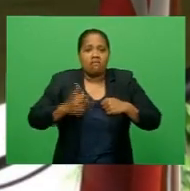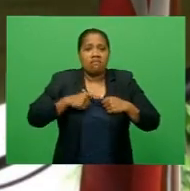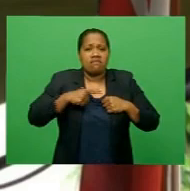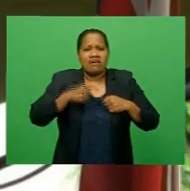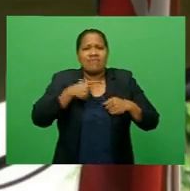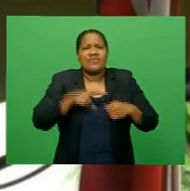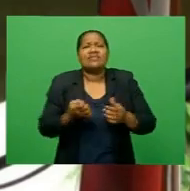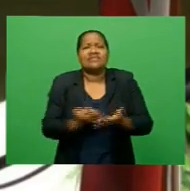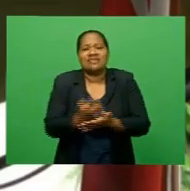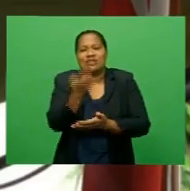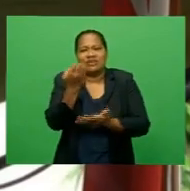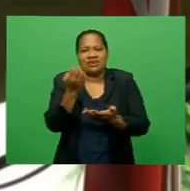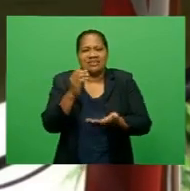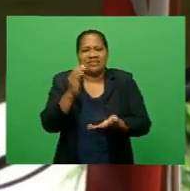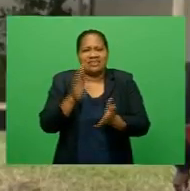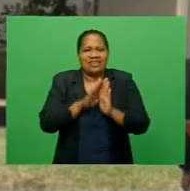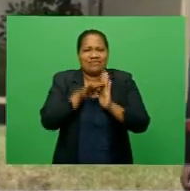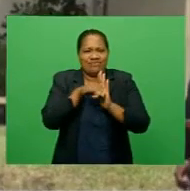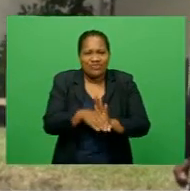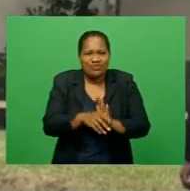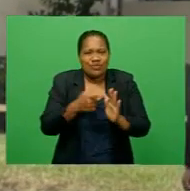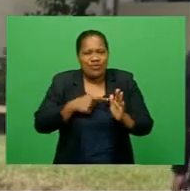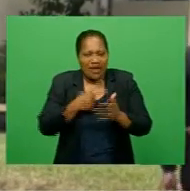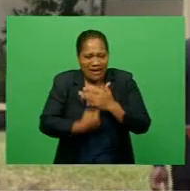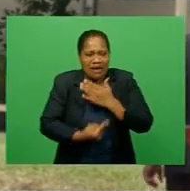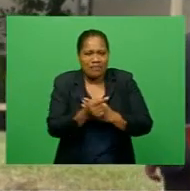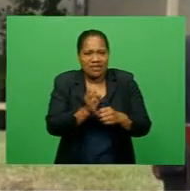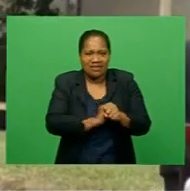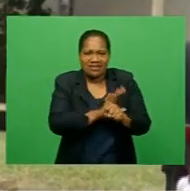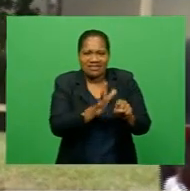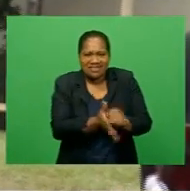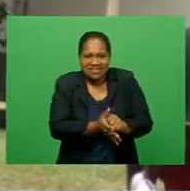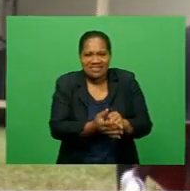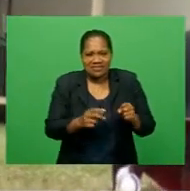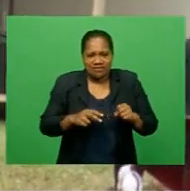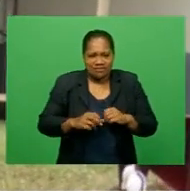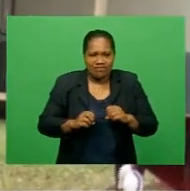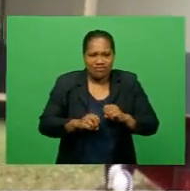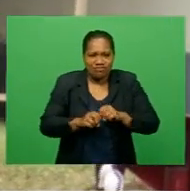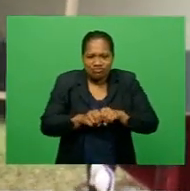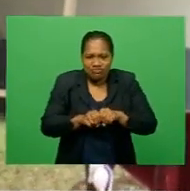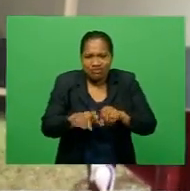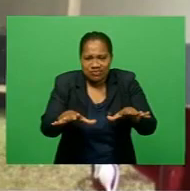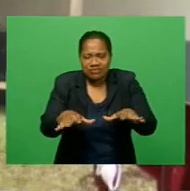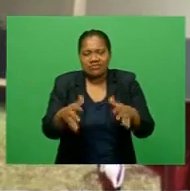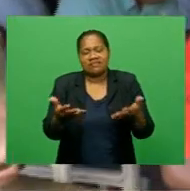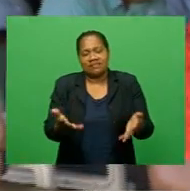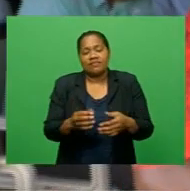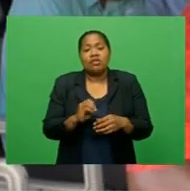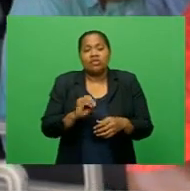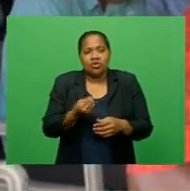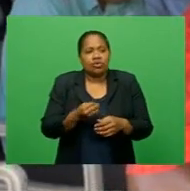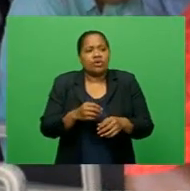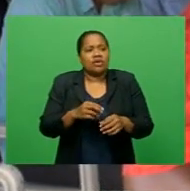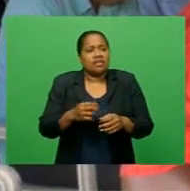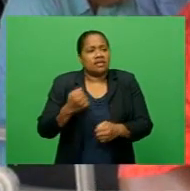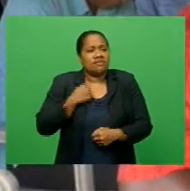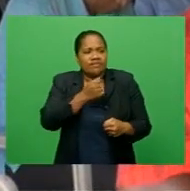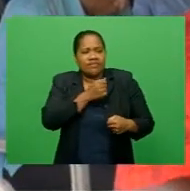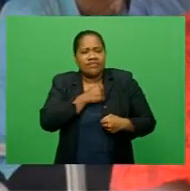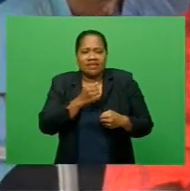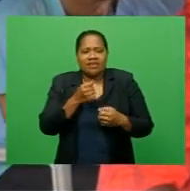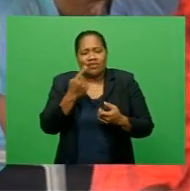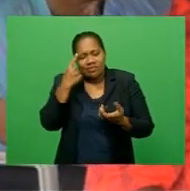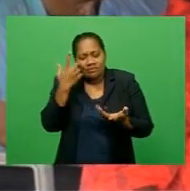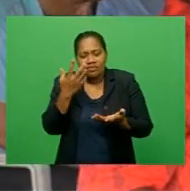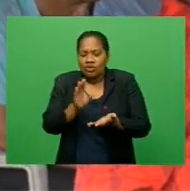economic effect of the pandemic. The RFMF took the first step by donating $20,000 to this cause during the